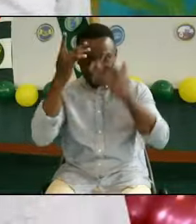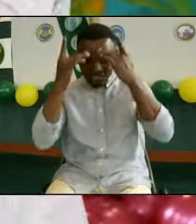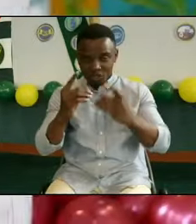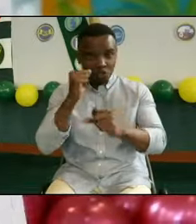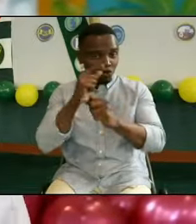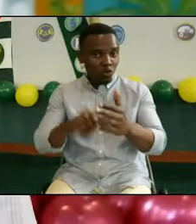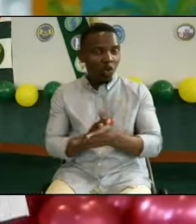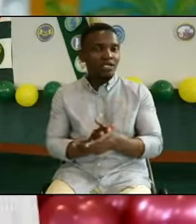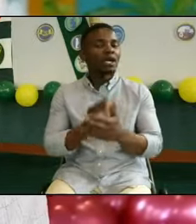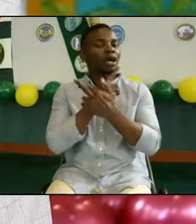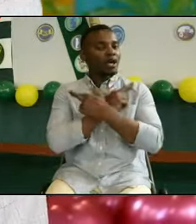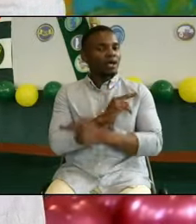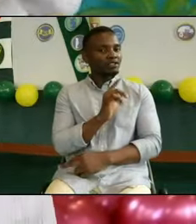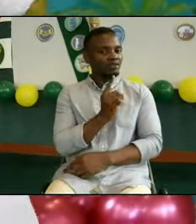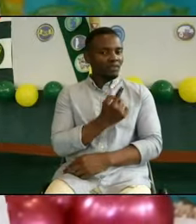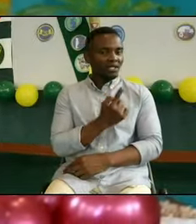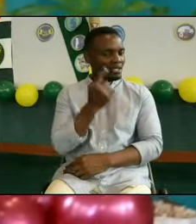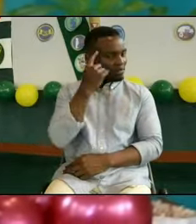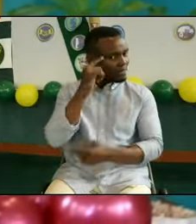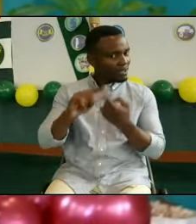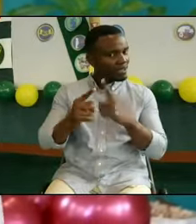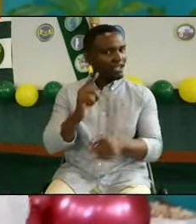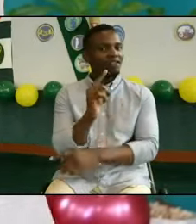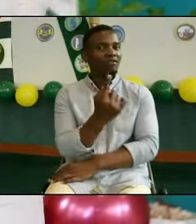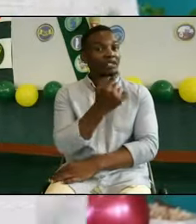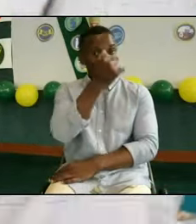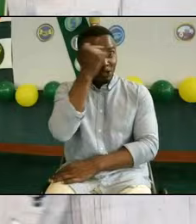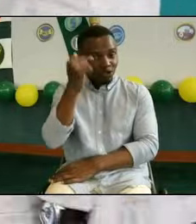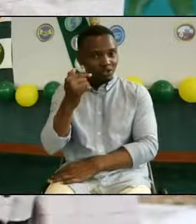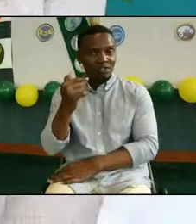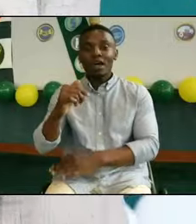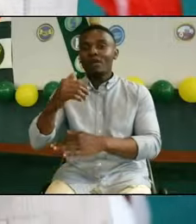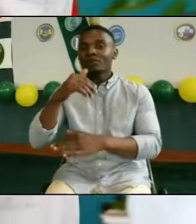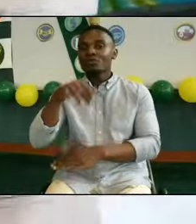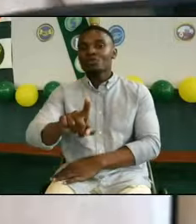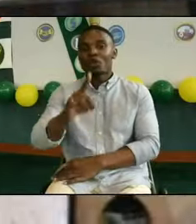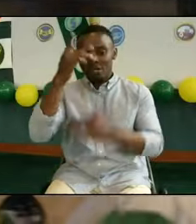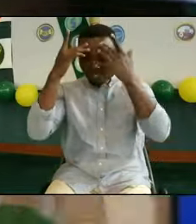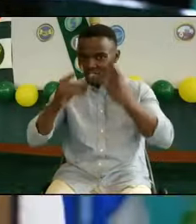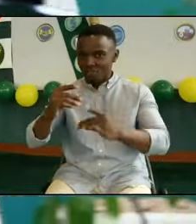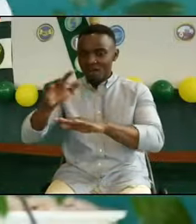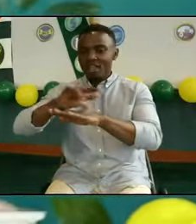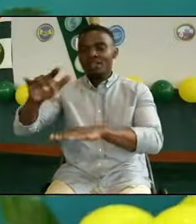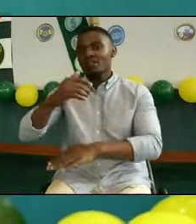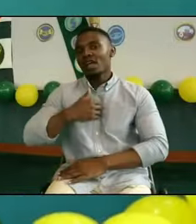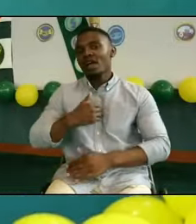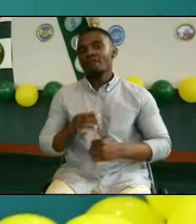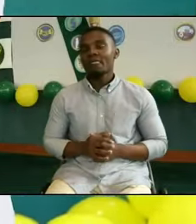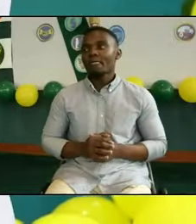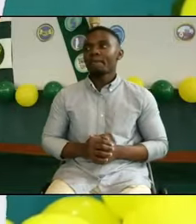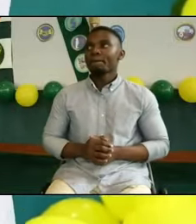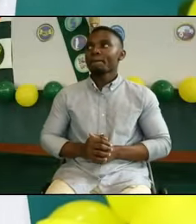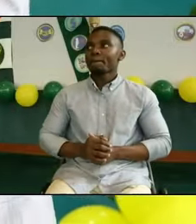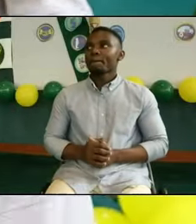that decision. Don't be so fast because there are consequences. And then the last one I want you to note before I move on